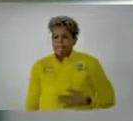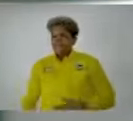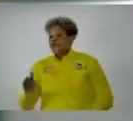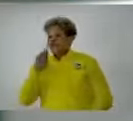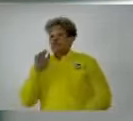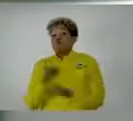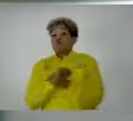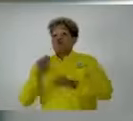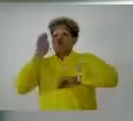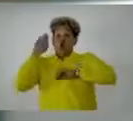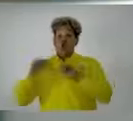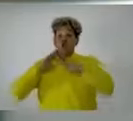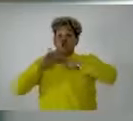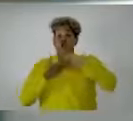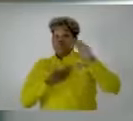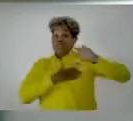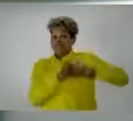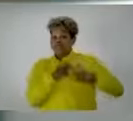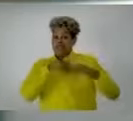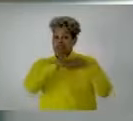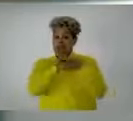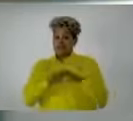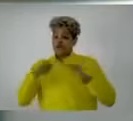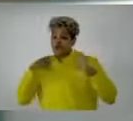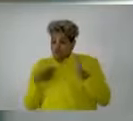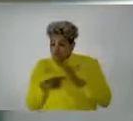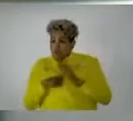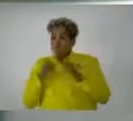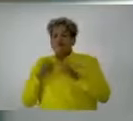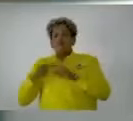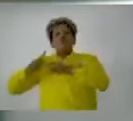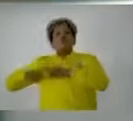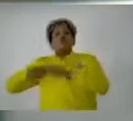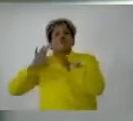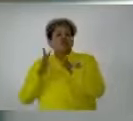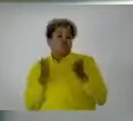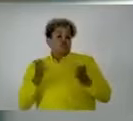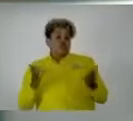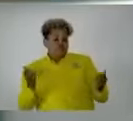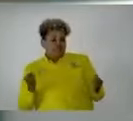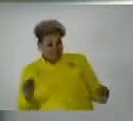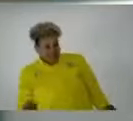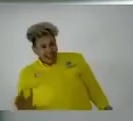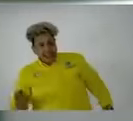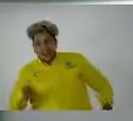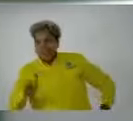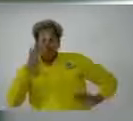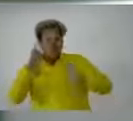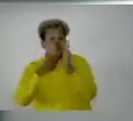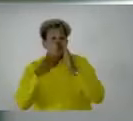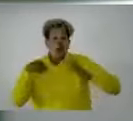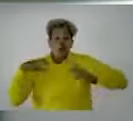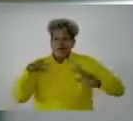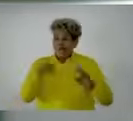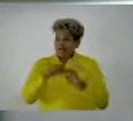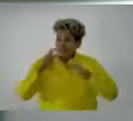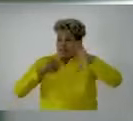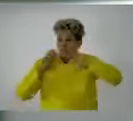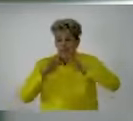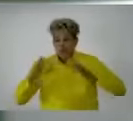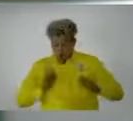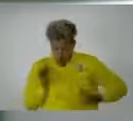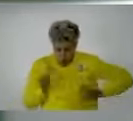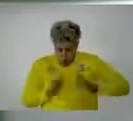To ensure that all Jamaican citizens have access to affordable and reliable internet services. This will require investment in building a